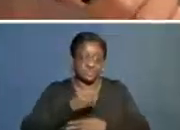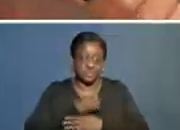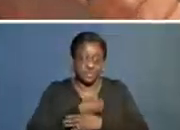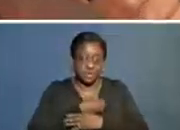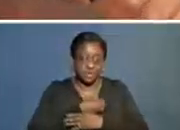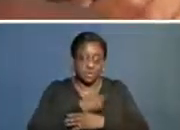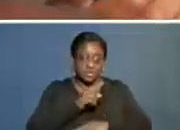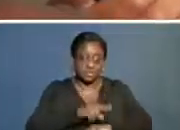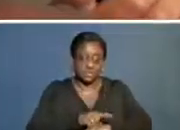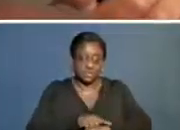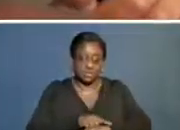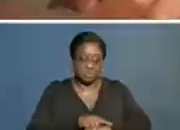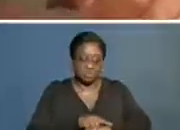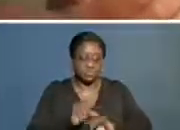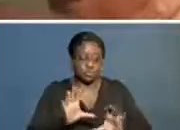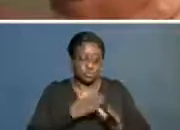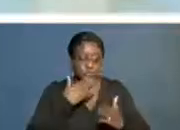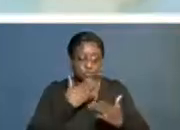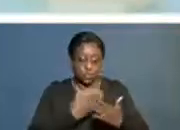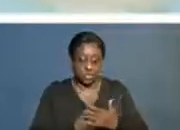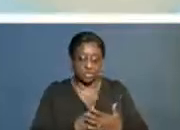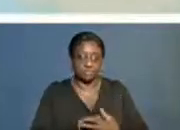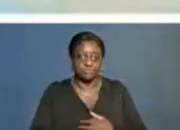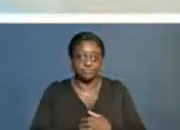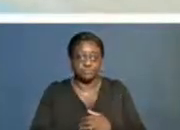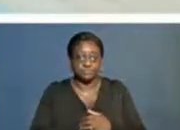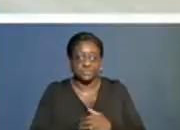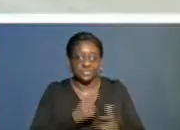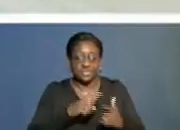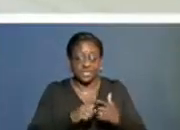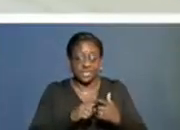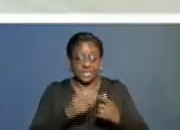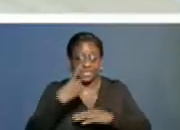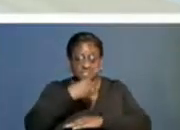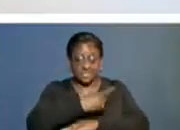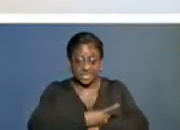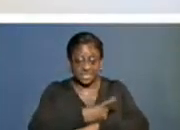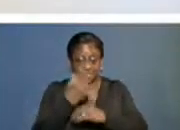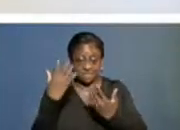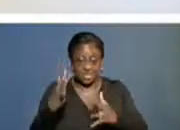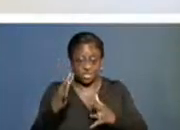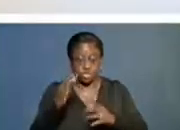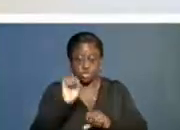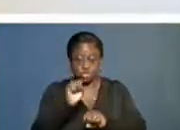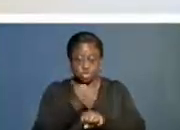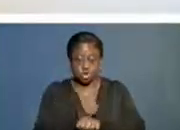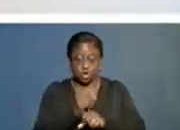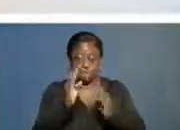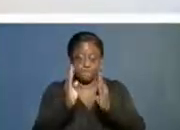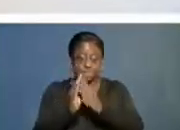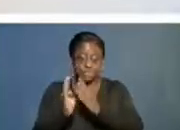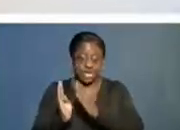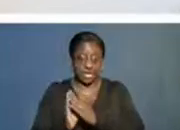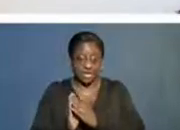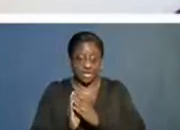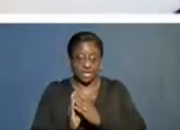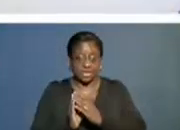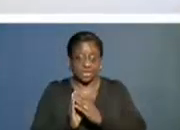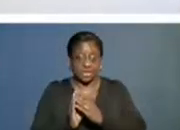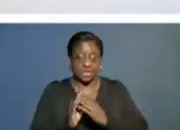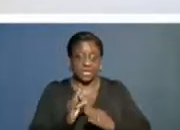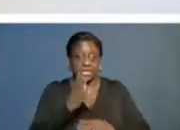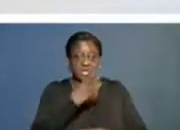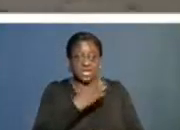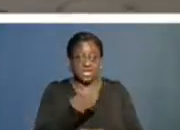estimation, is going extremely well. Well, days after a successful job fair at the Sandals Royal Bahamian Resort, Cable